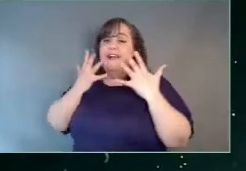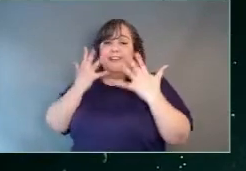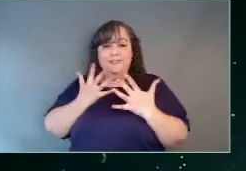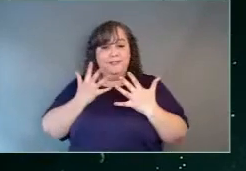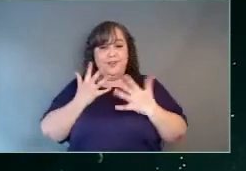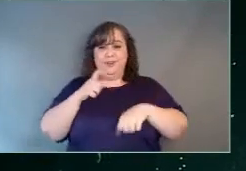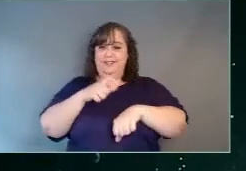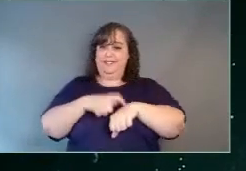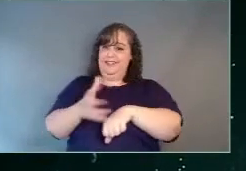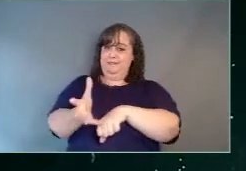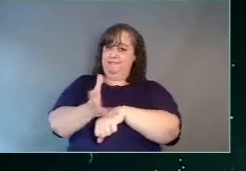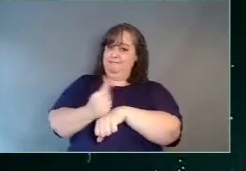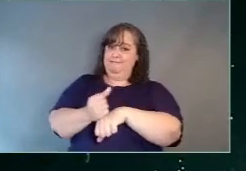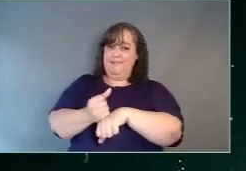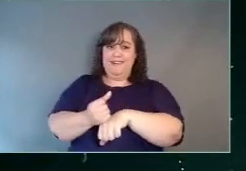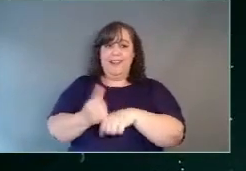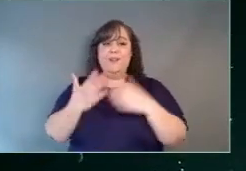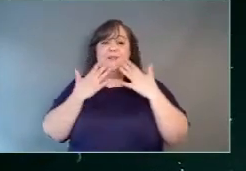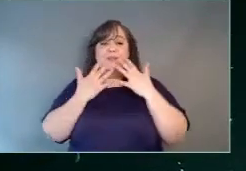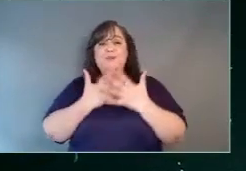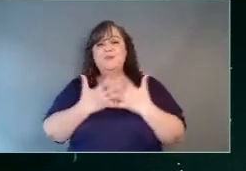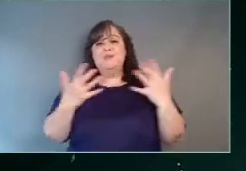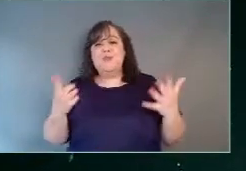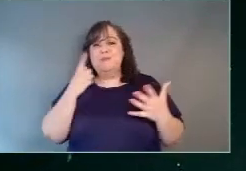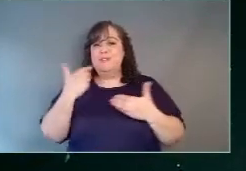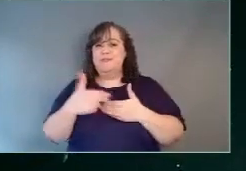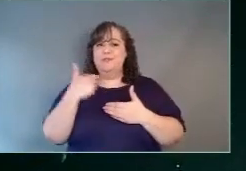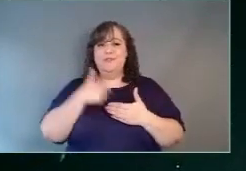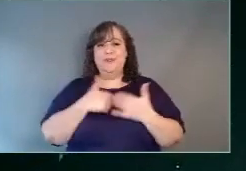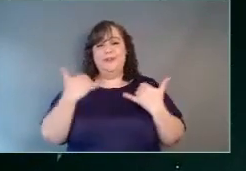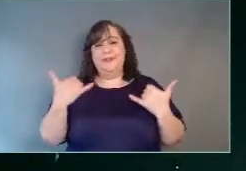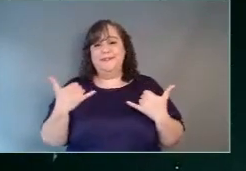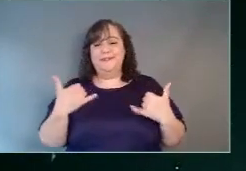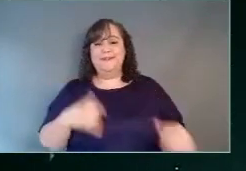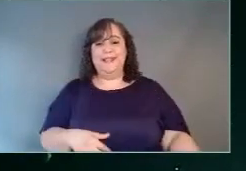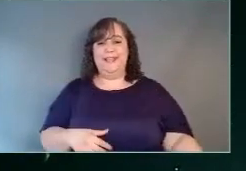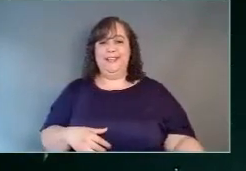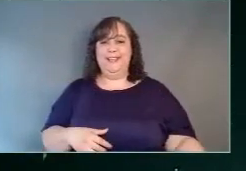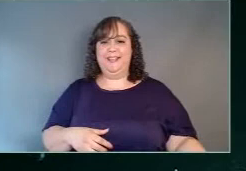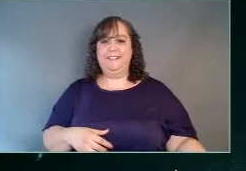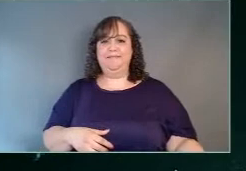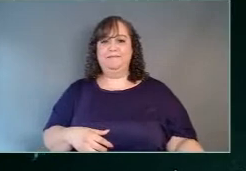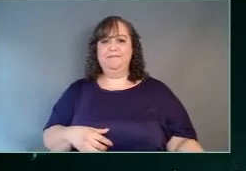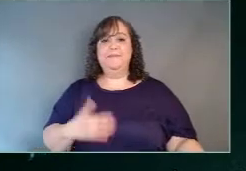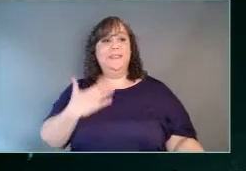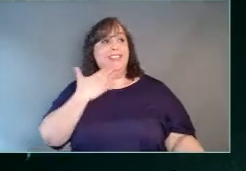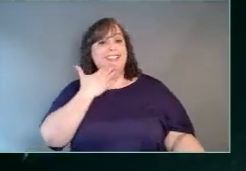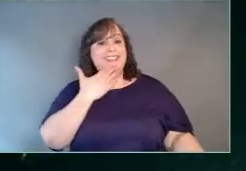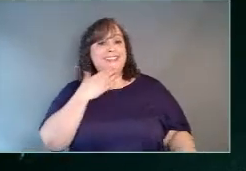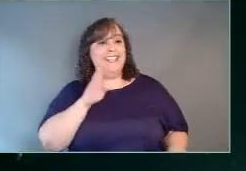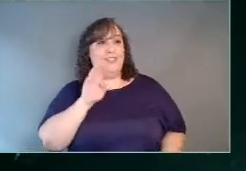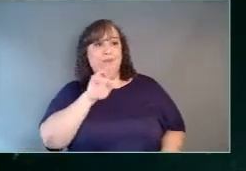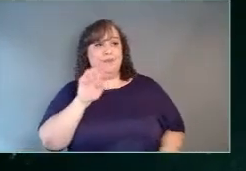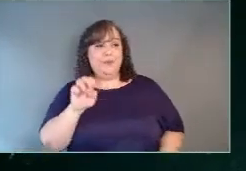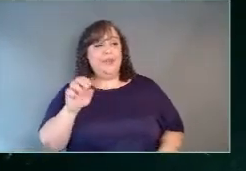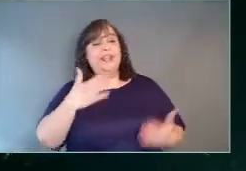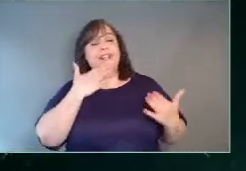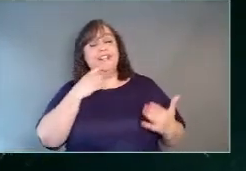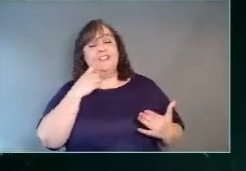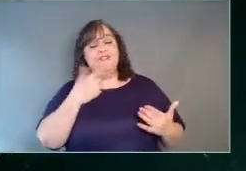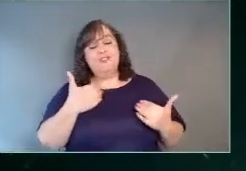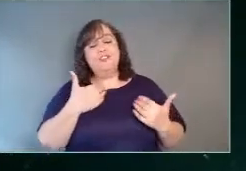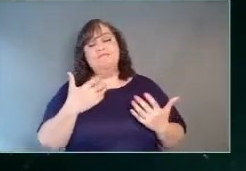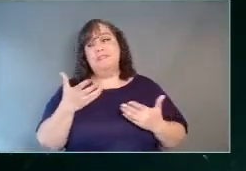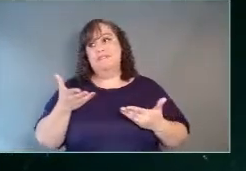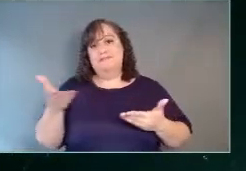you so much, Danny and Tarek, for joining us today. Thank you, Bree. Thanks for having us. Yes, it's been fun.